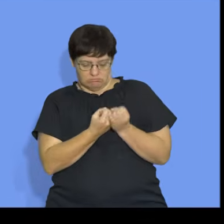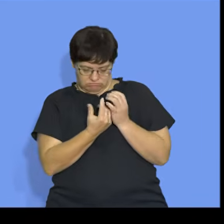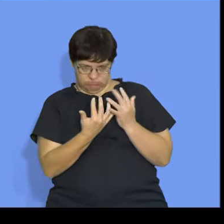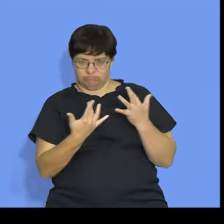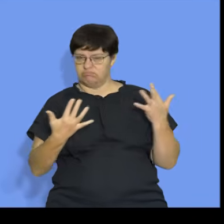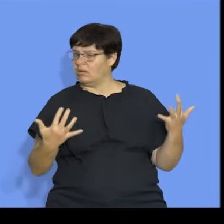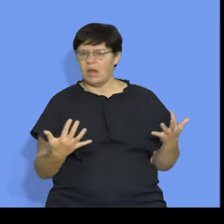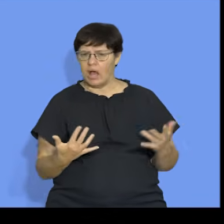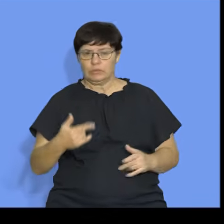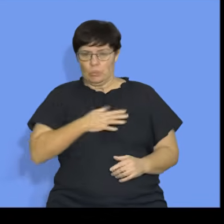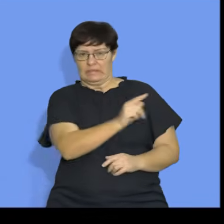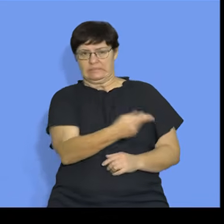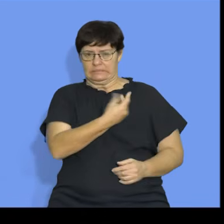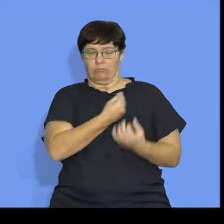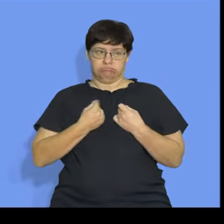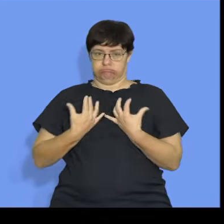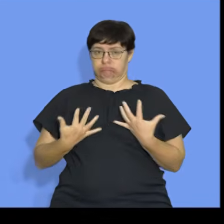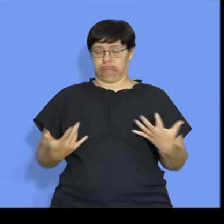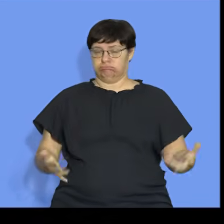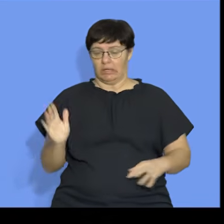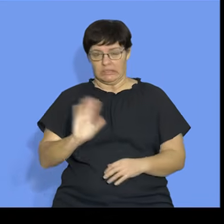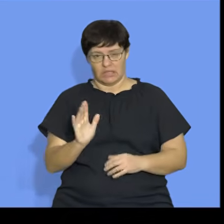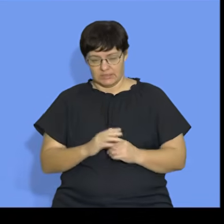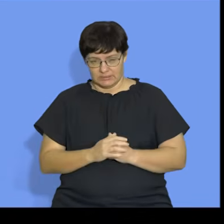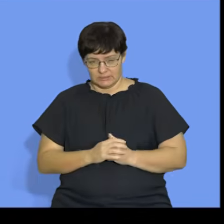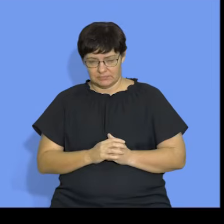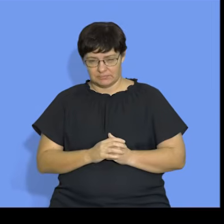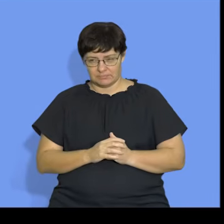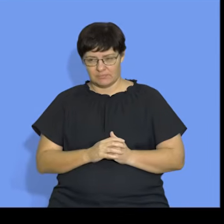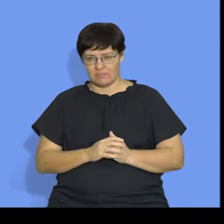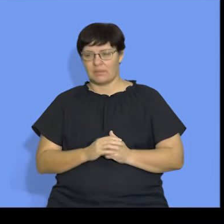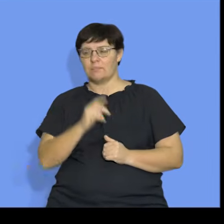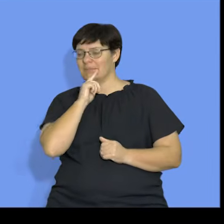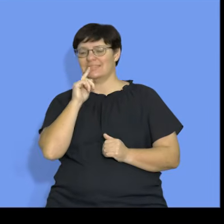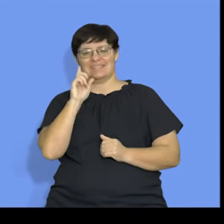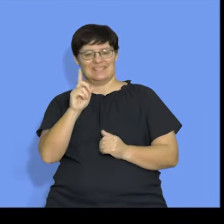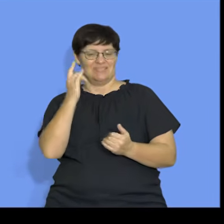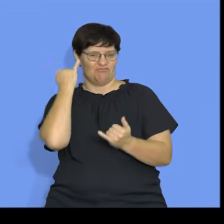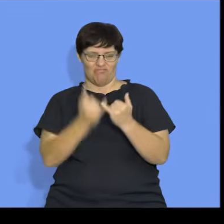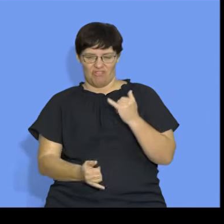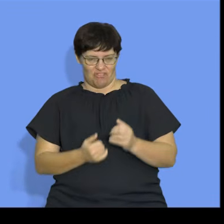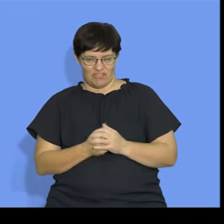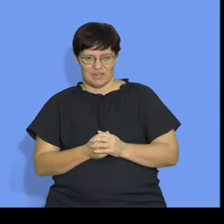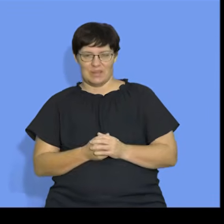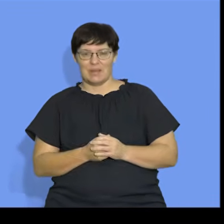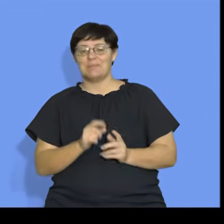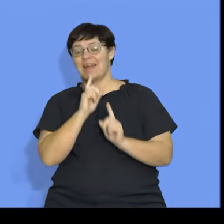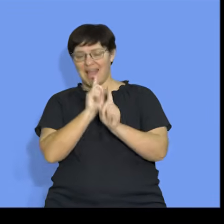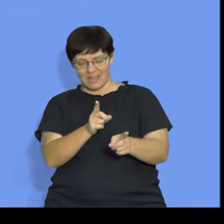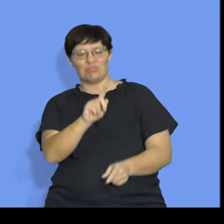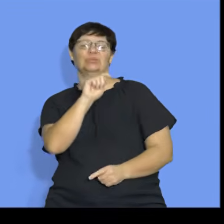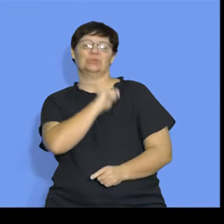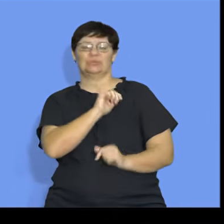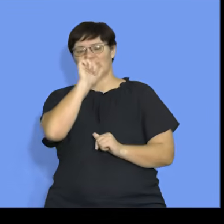the last thing we want them to do, is to make more of themselves. So number D, all right, is definitely correct,